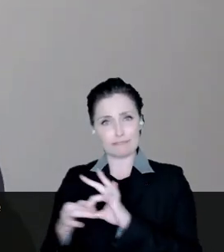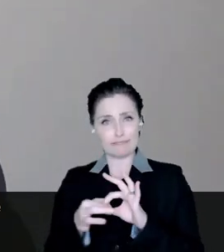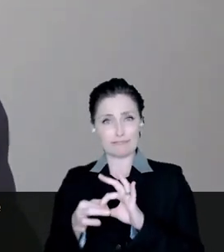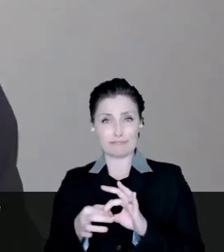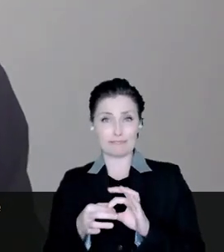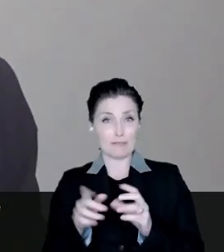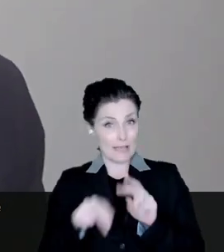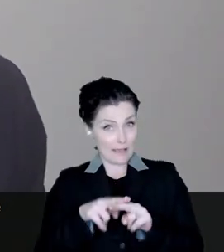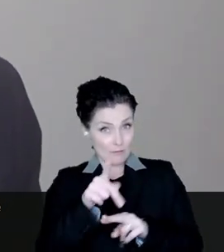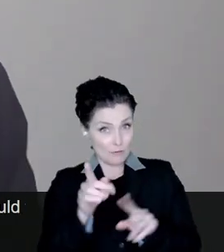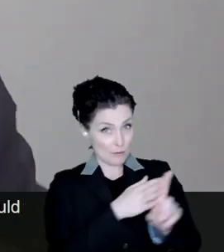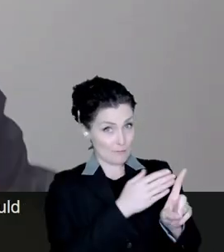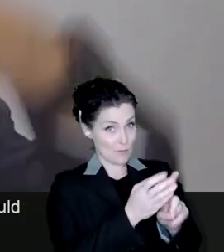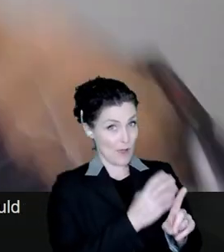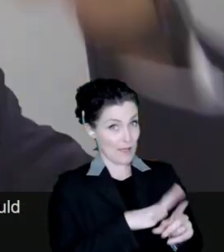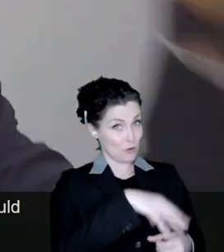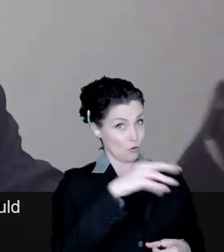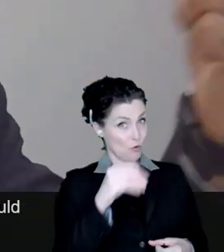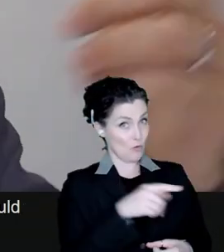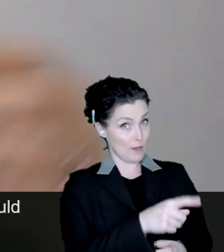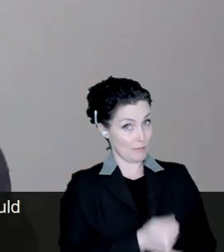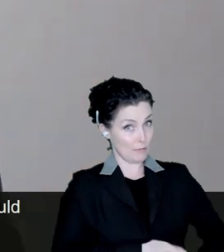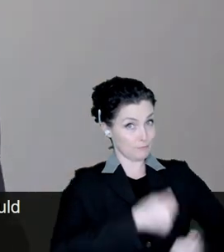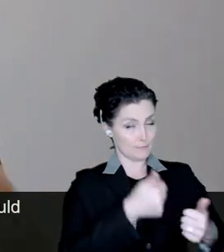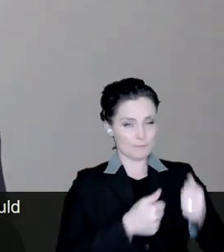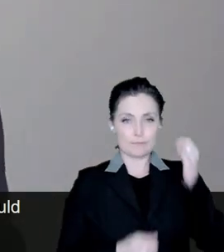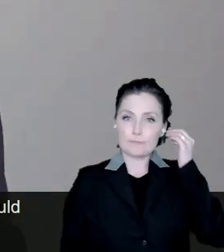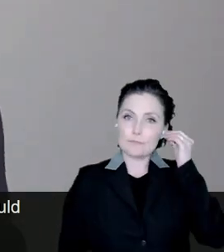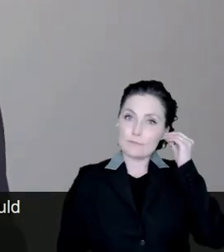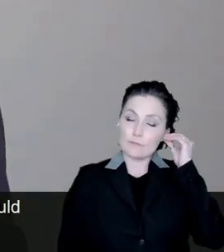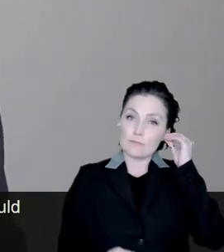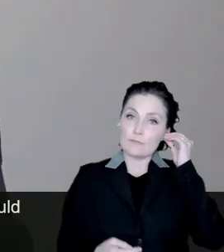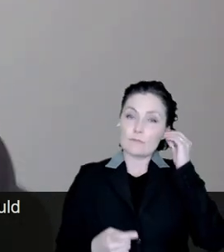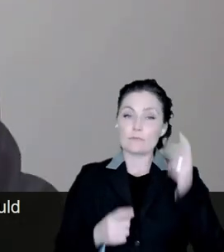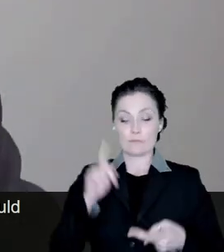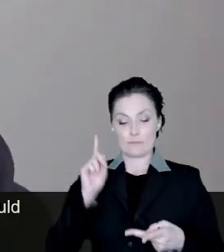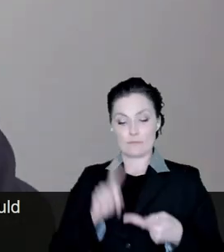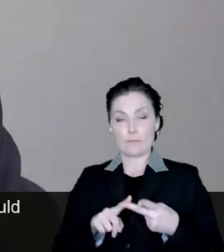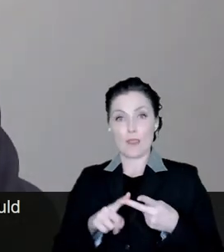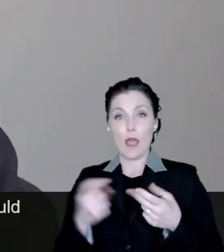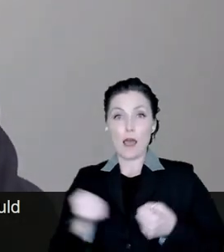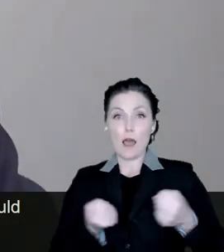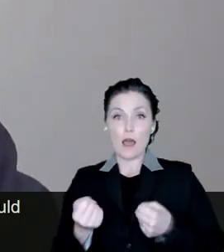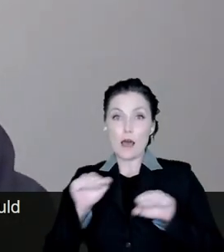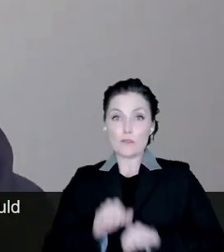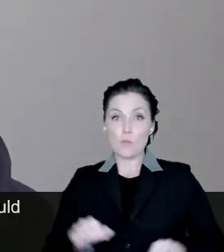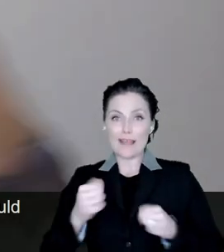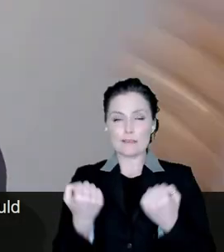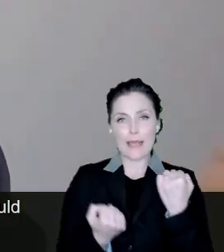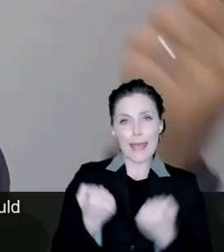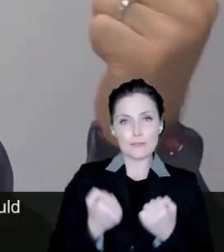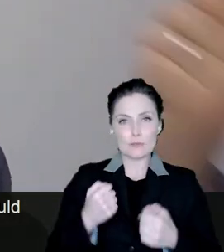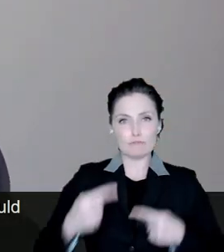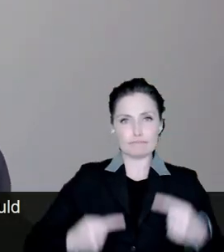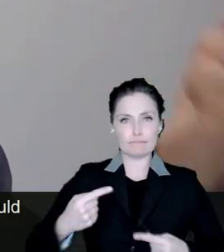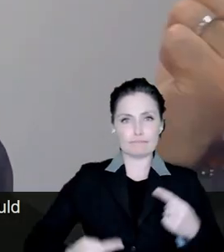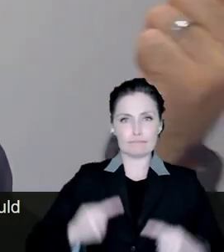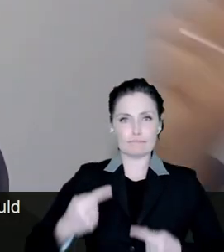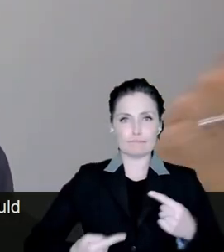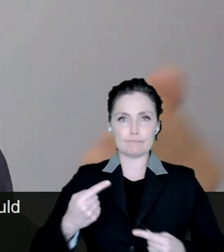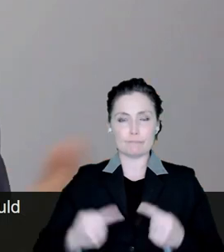really good question in relation to the consequences of idling in both health terms, but also greenhouse